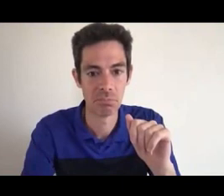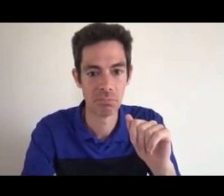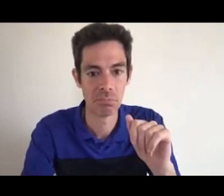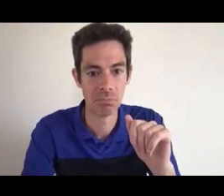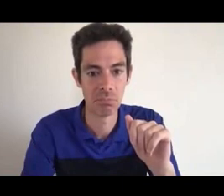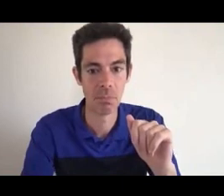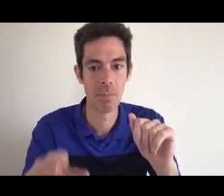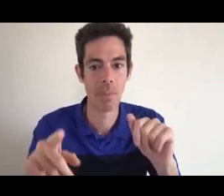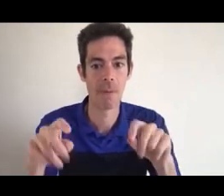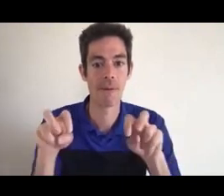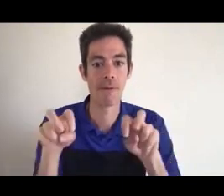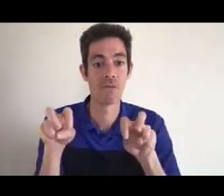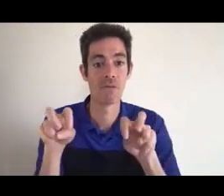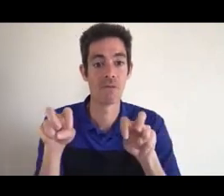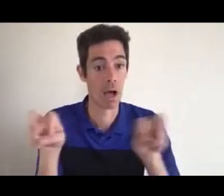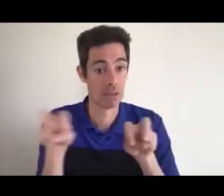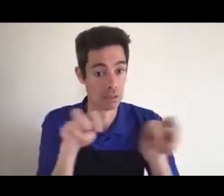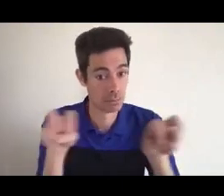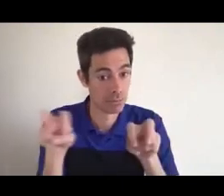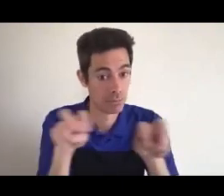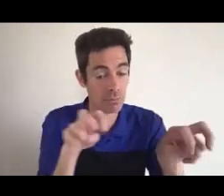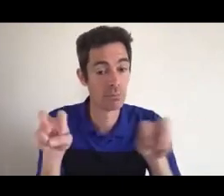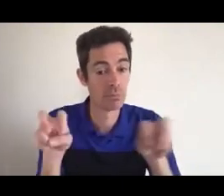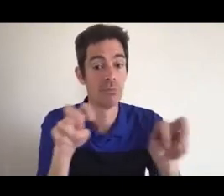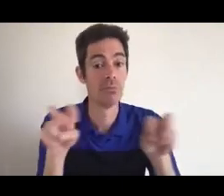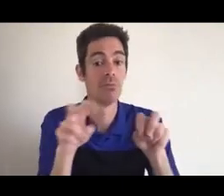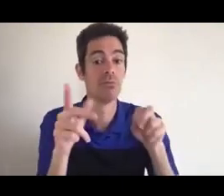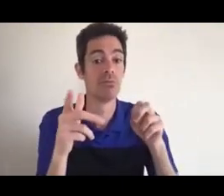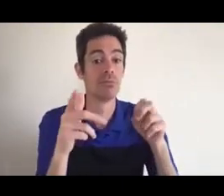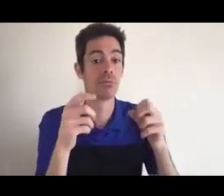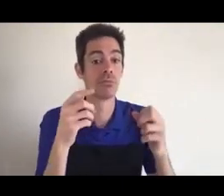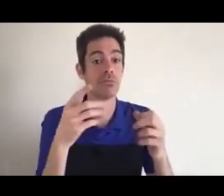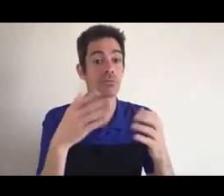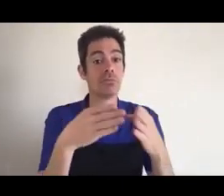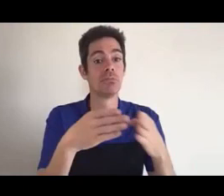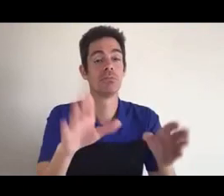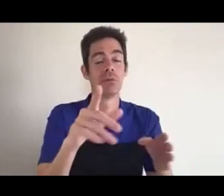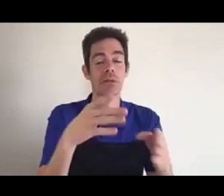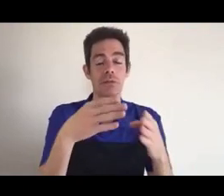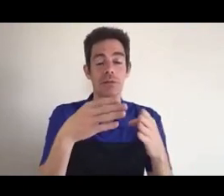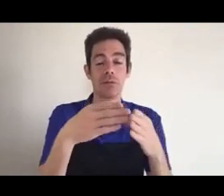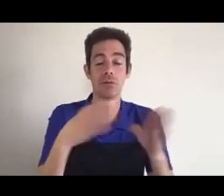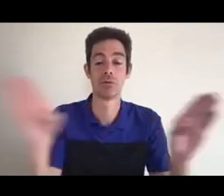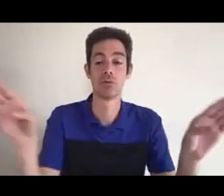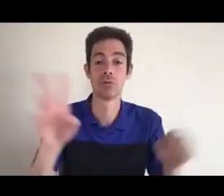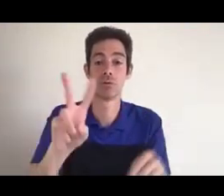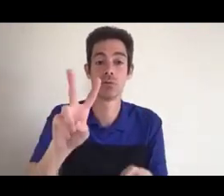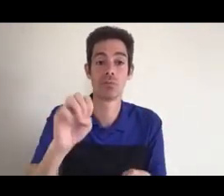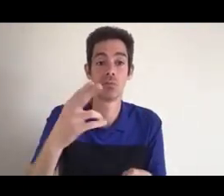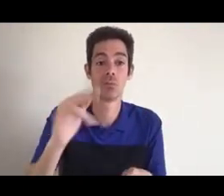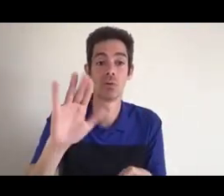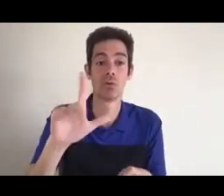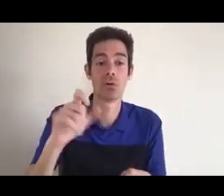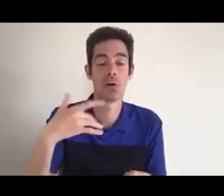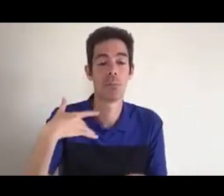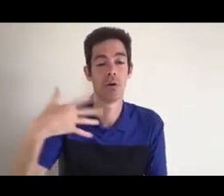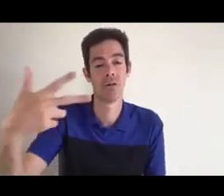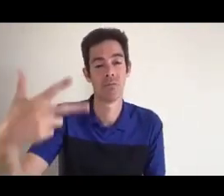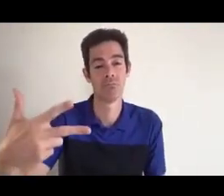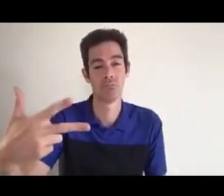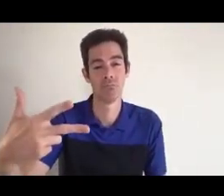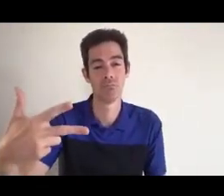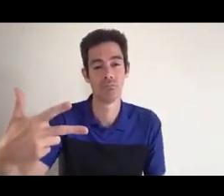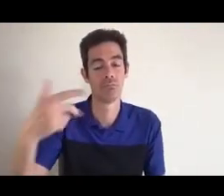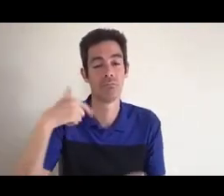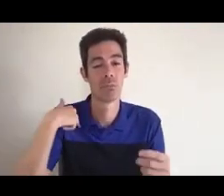movements as the others. 3D with transportation, In general, for